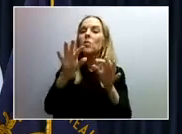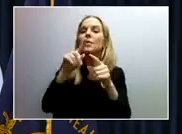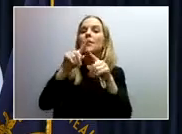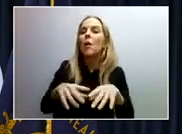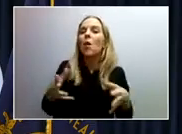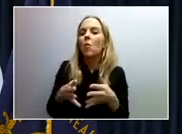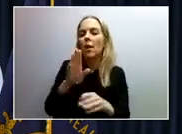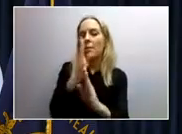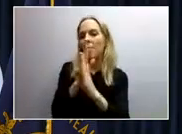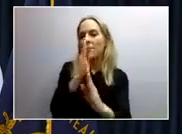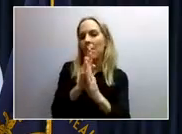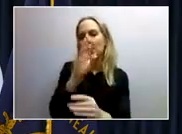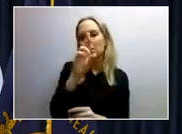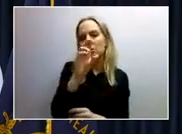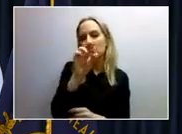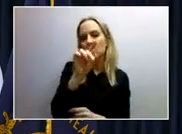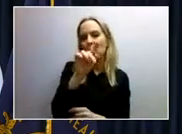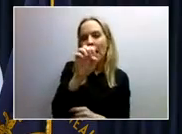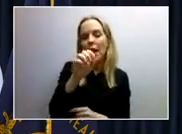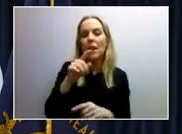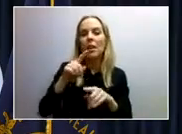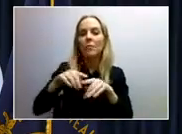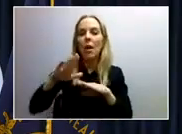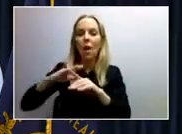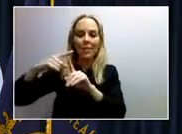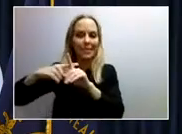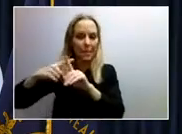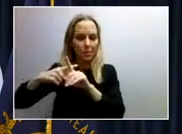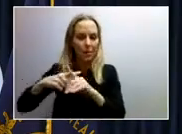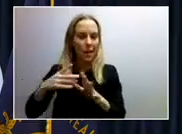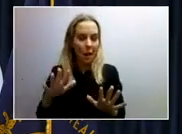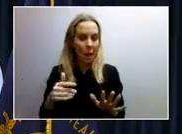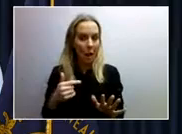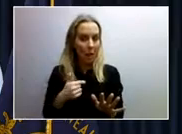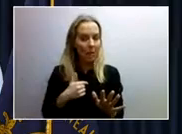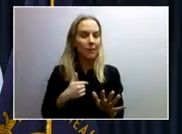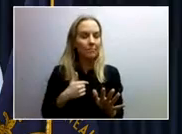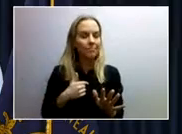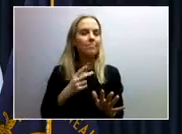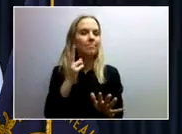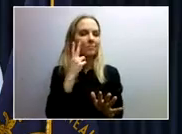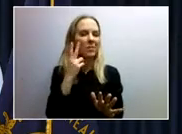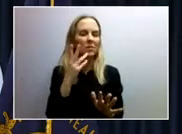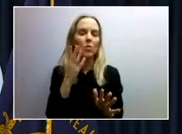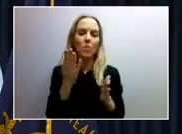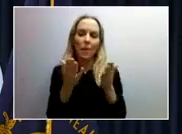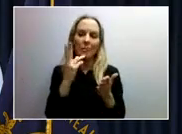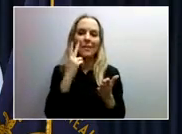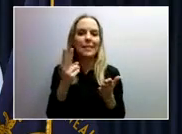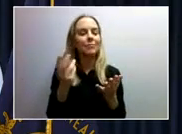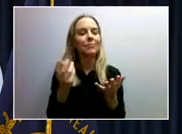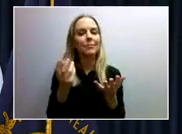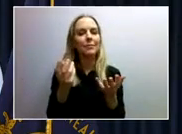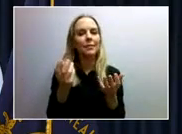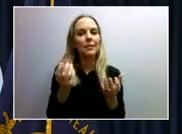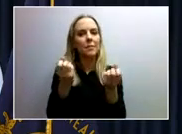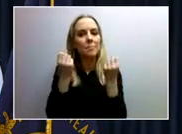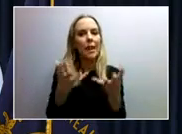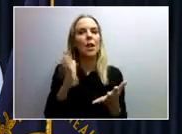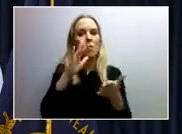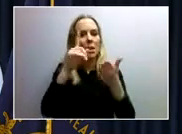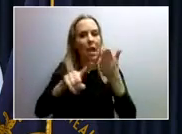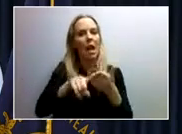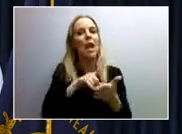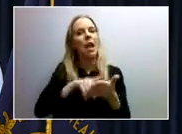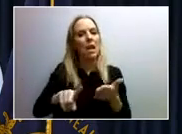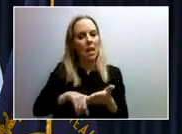temperature issues tomorrow morning, but I would not be surprised if we see a significant number of cancellations. It's going to be really